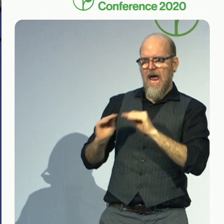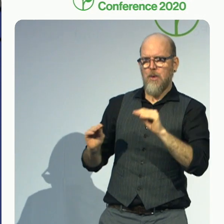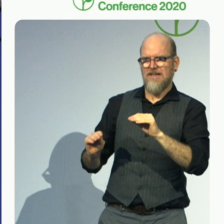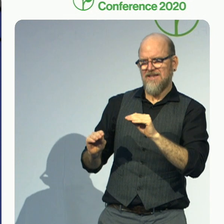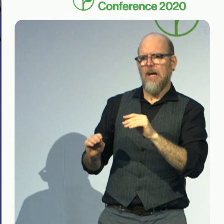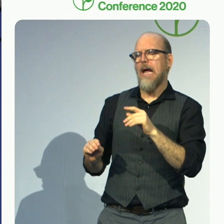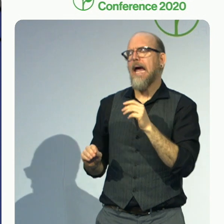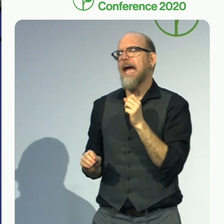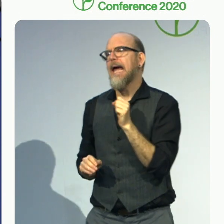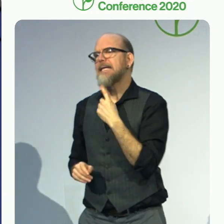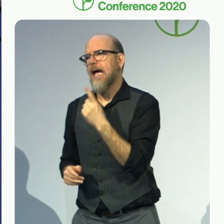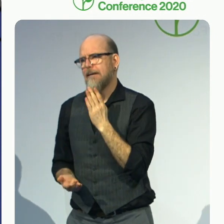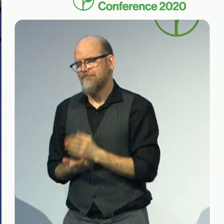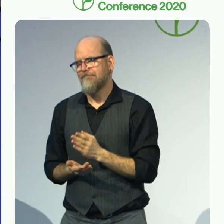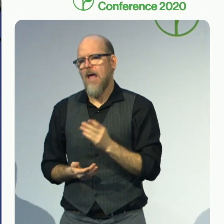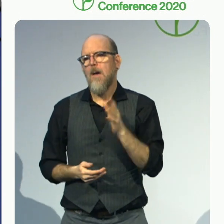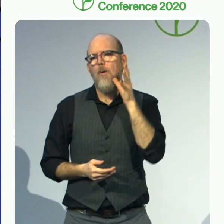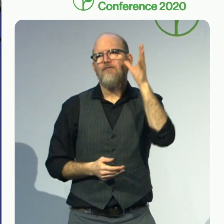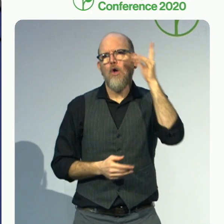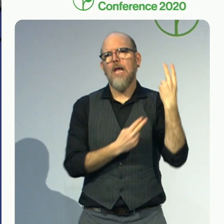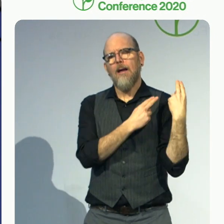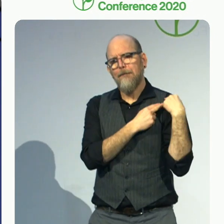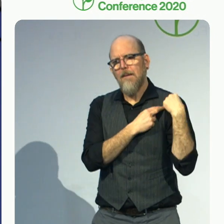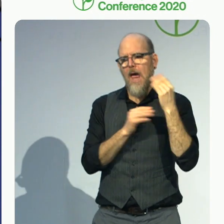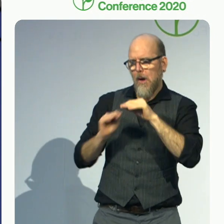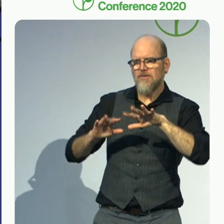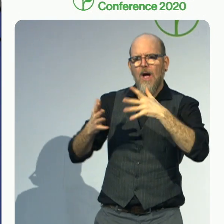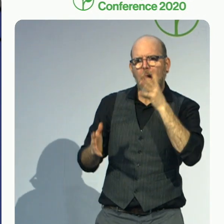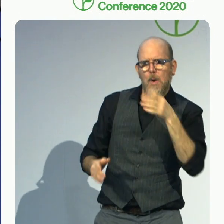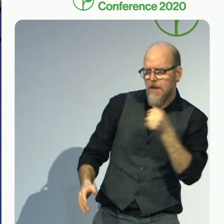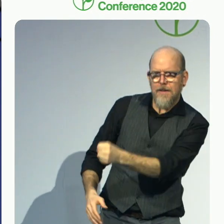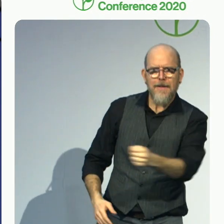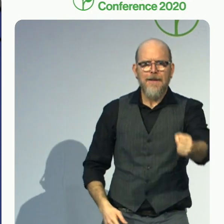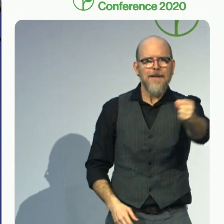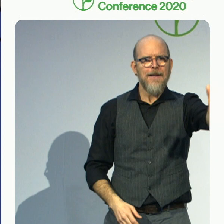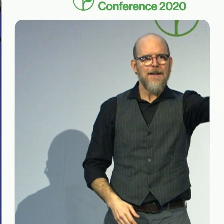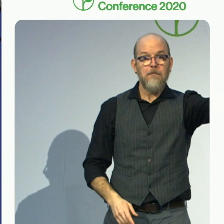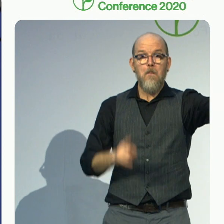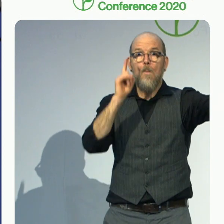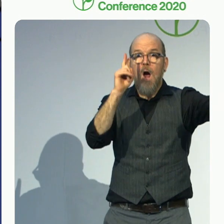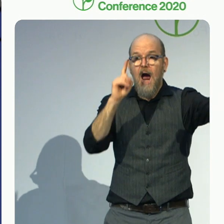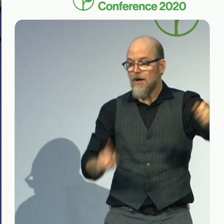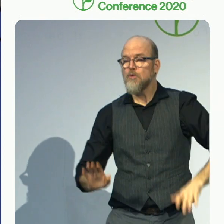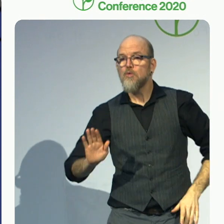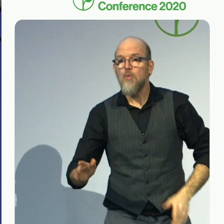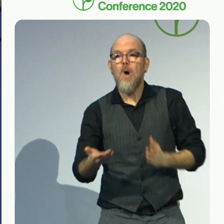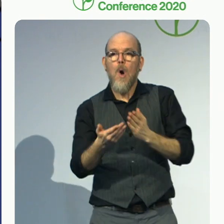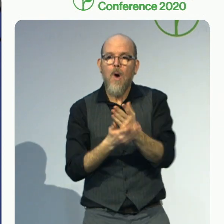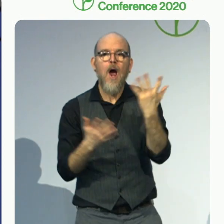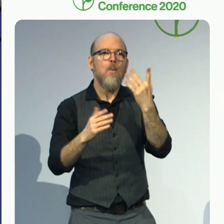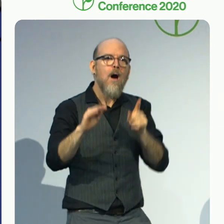right for the child. But we mustn't forget that it's the child's rights that we're talking about. We also mustn't forget, I was